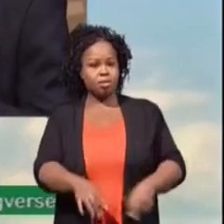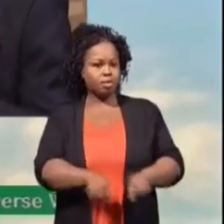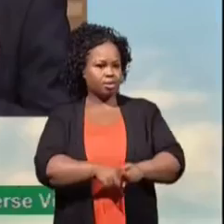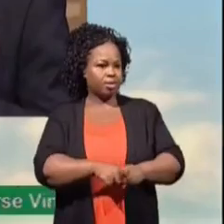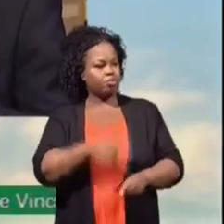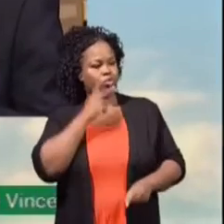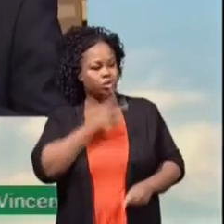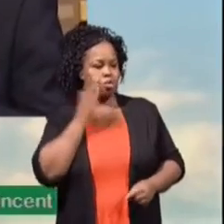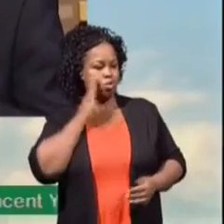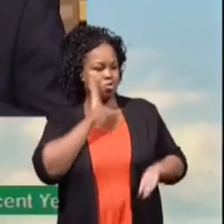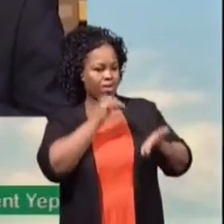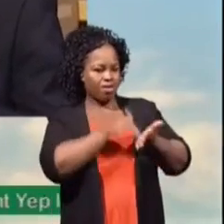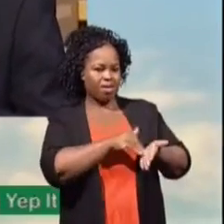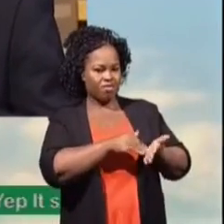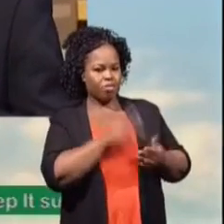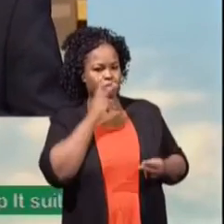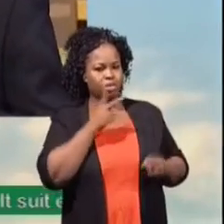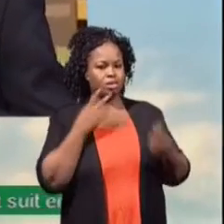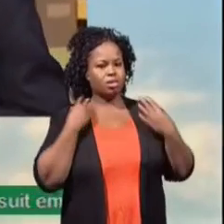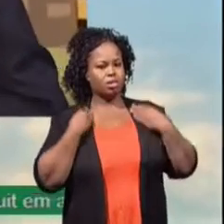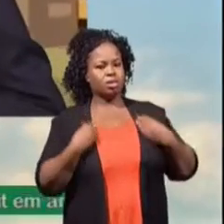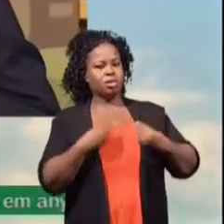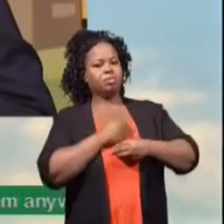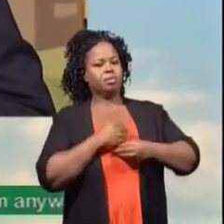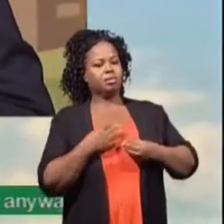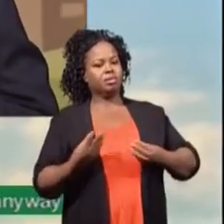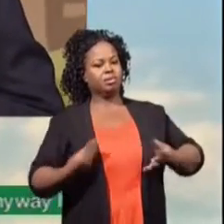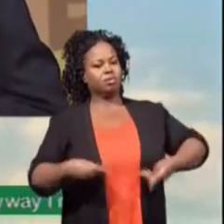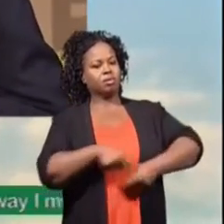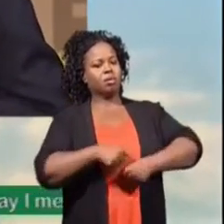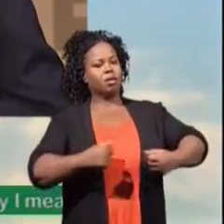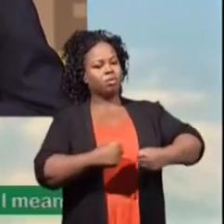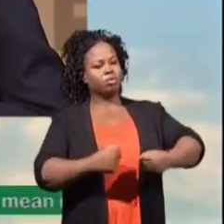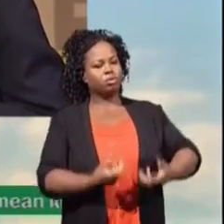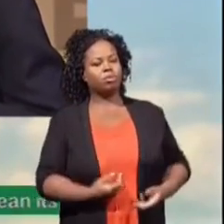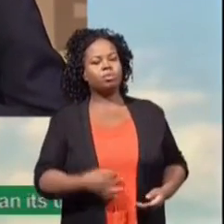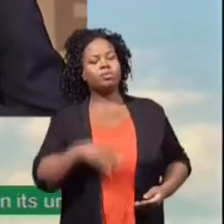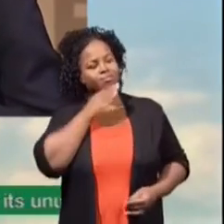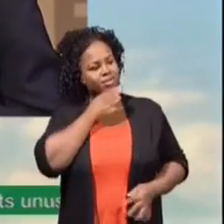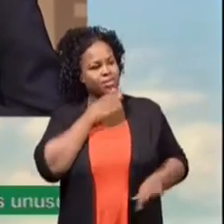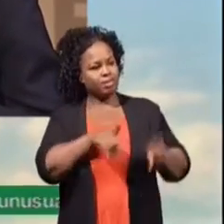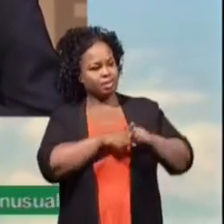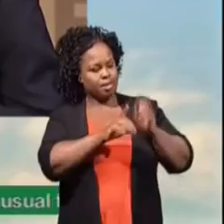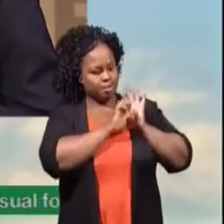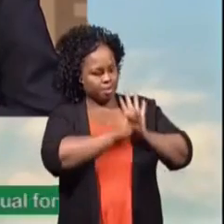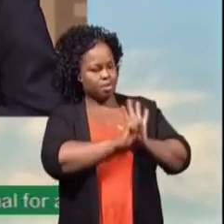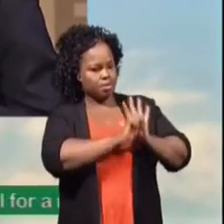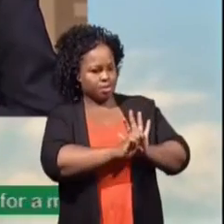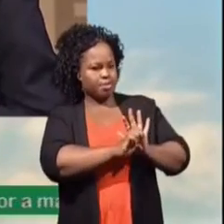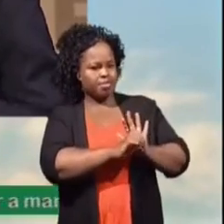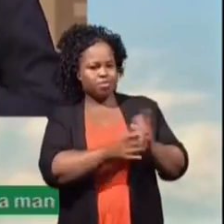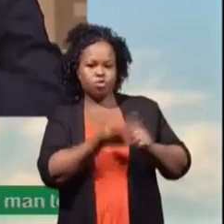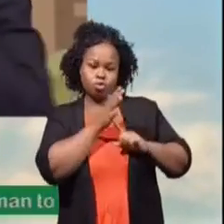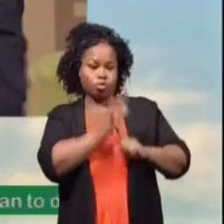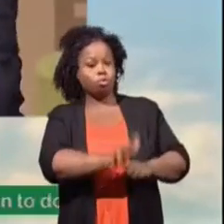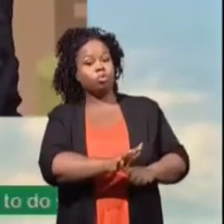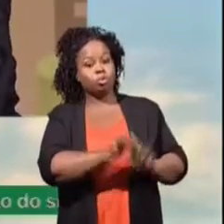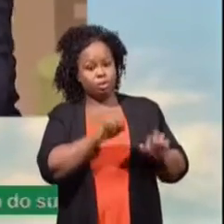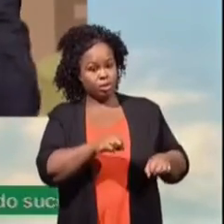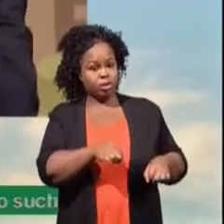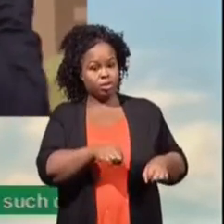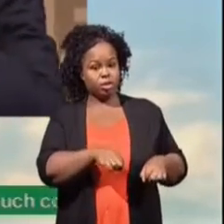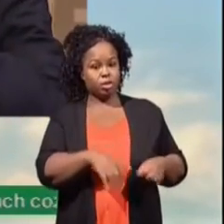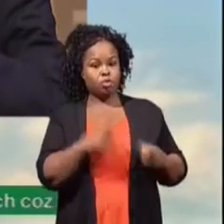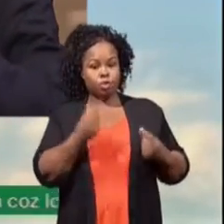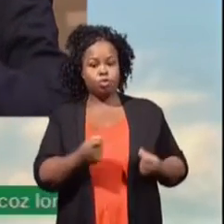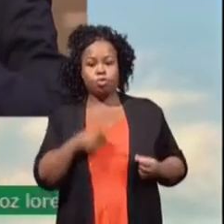kukulumaka ubonekana ko ha ke kena ke tle wena o shapile gao. Now that means he is exemplar wa bontsa